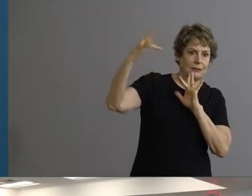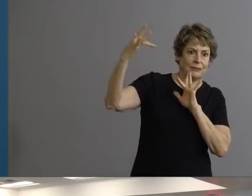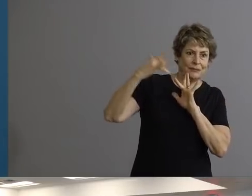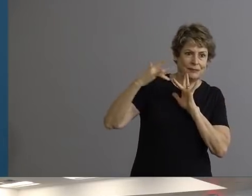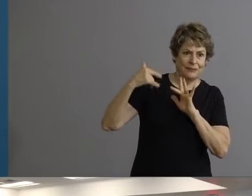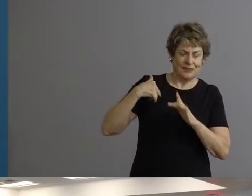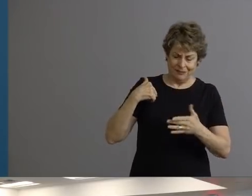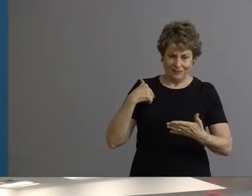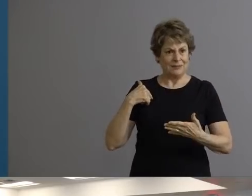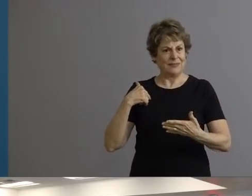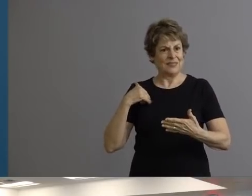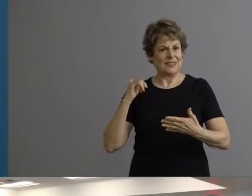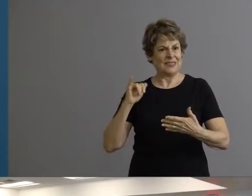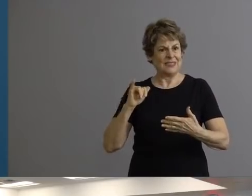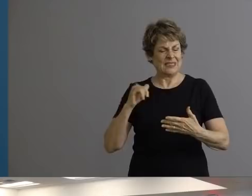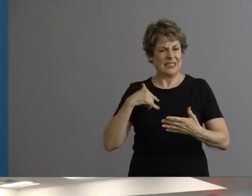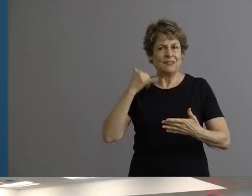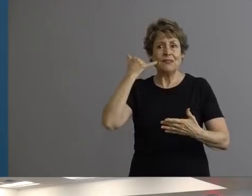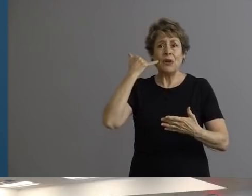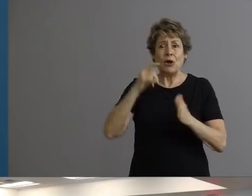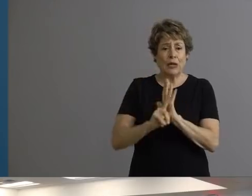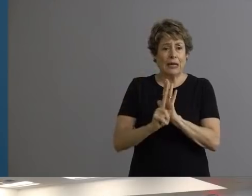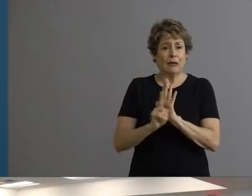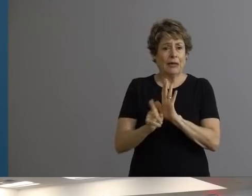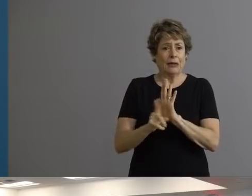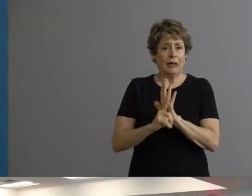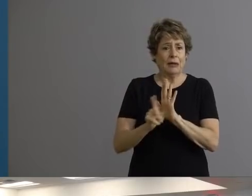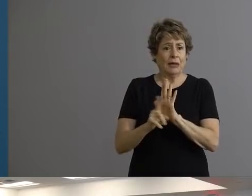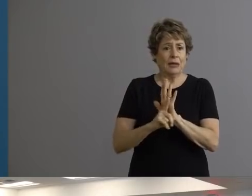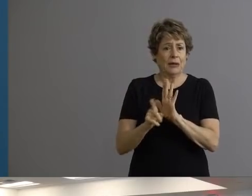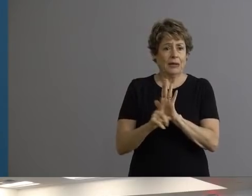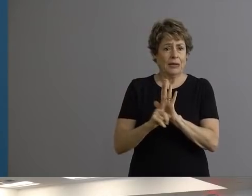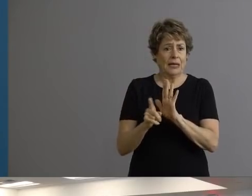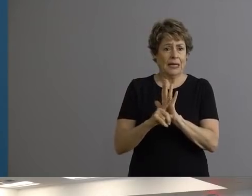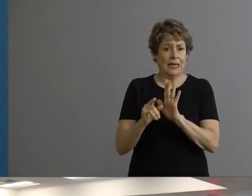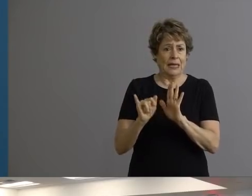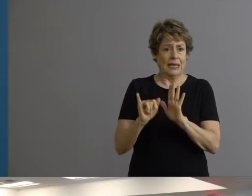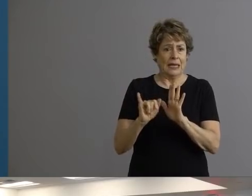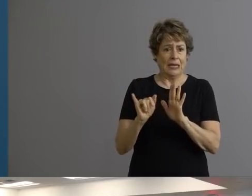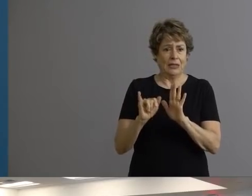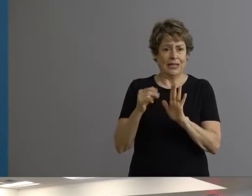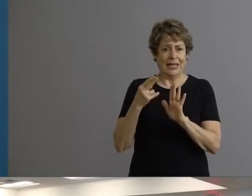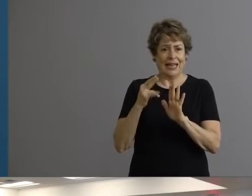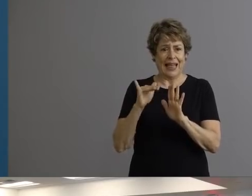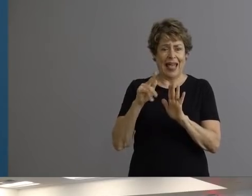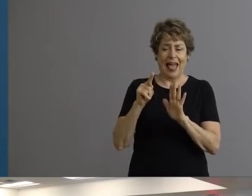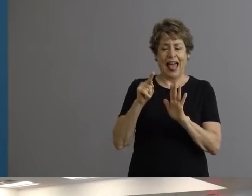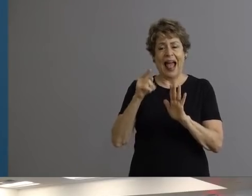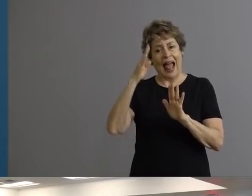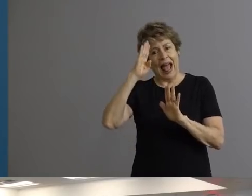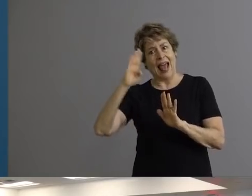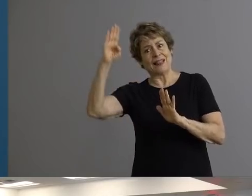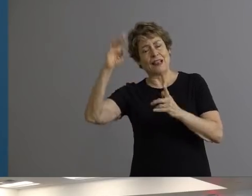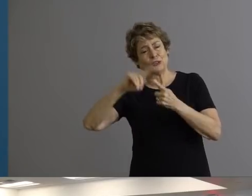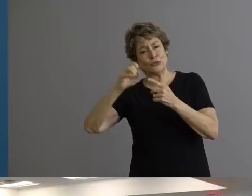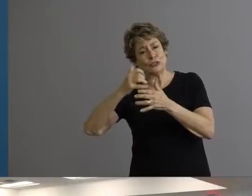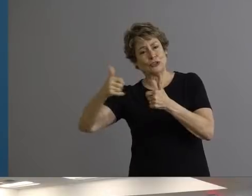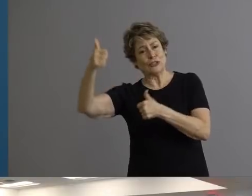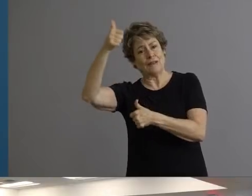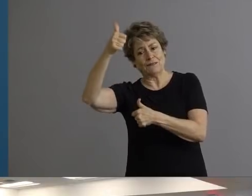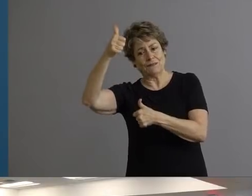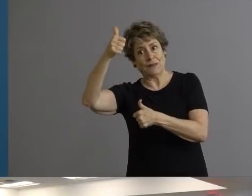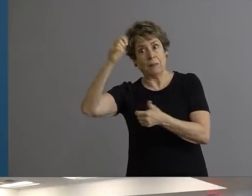the Chief," because I didn't want to miss another phone call directly from the White House to help the state of